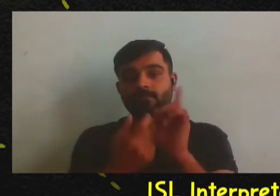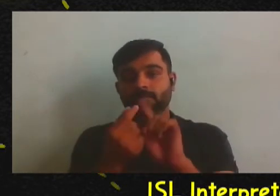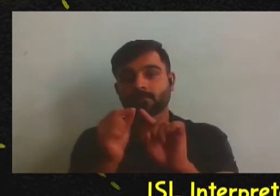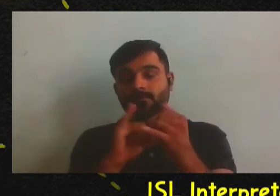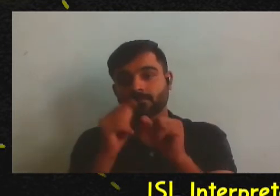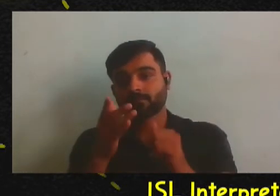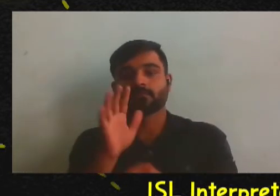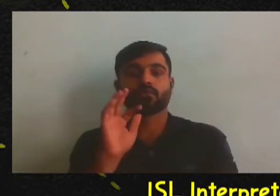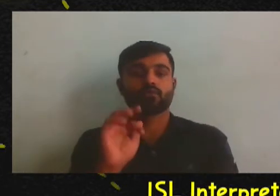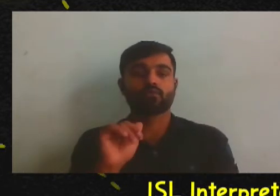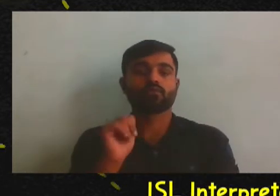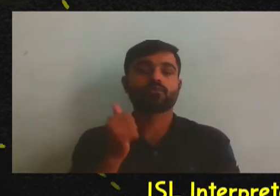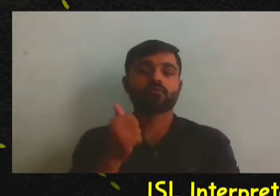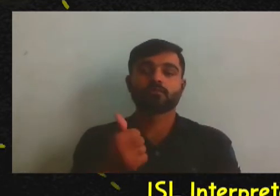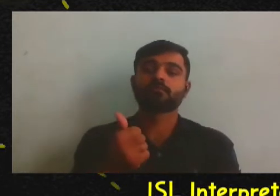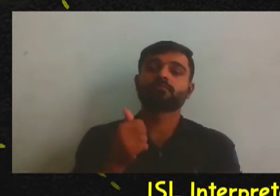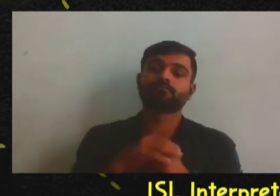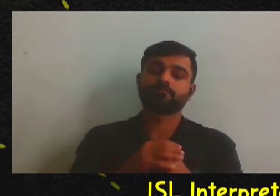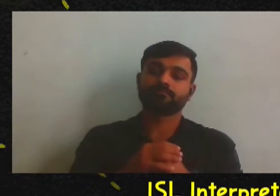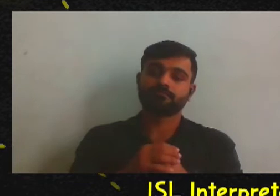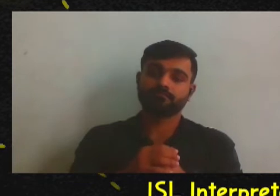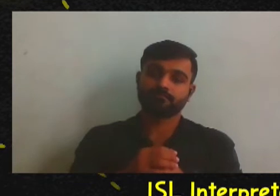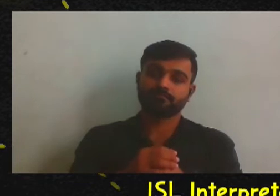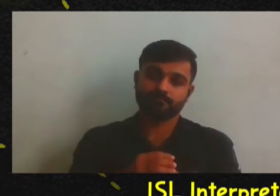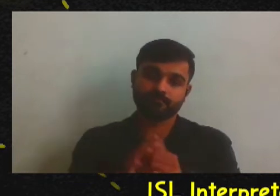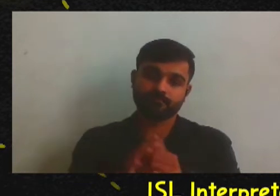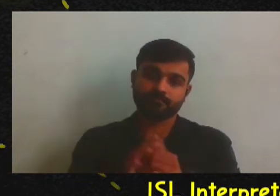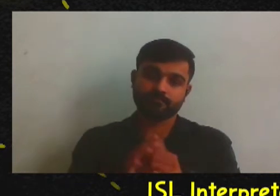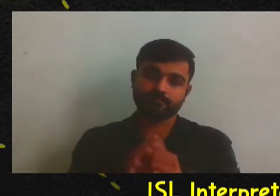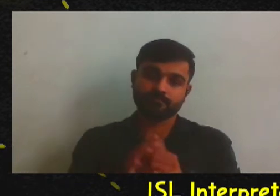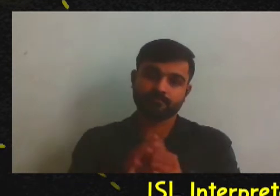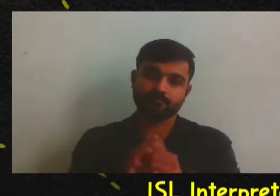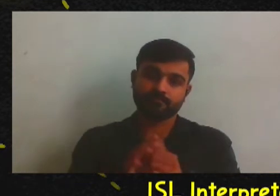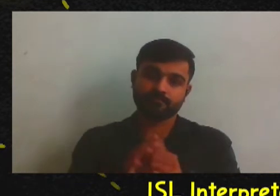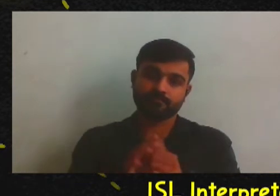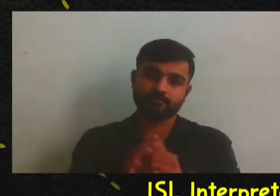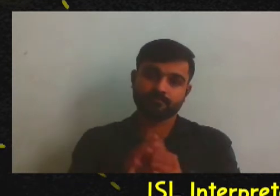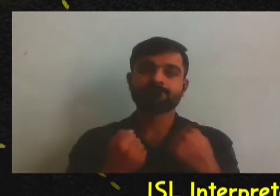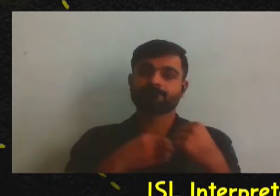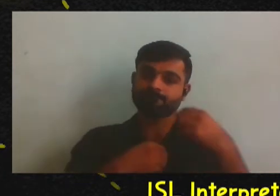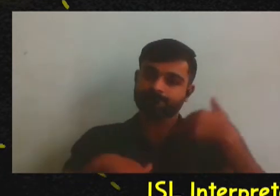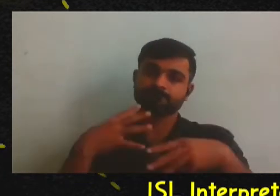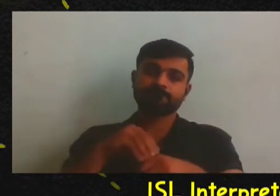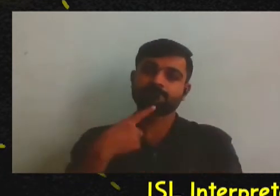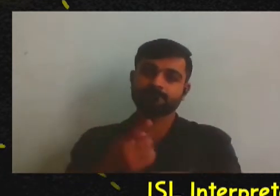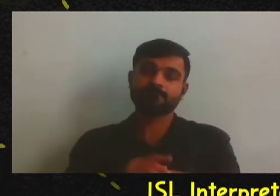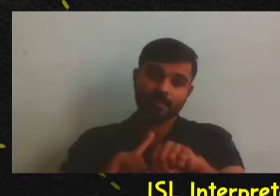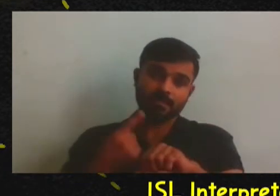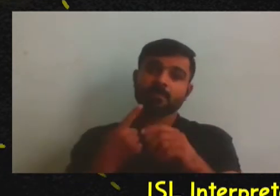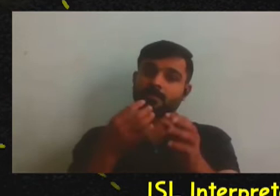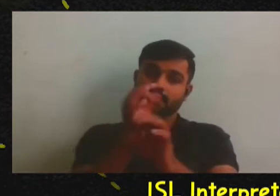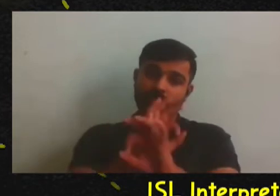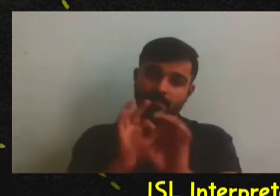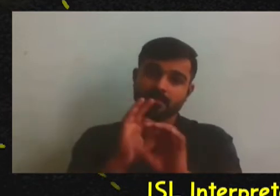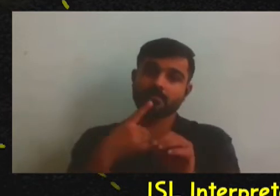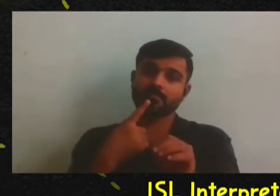Well, I think that's been an area of struggle for us. Like I said, the ethos, we set out to,